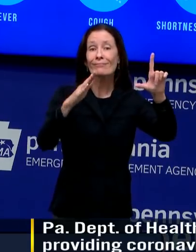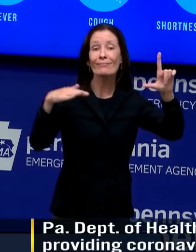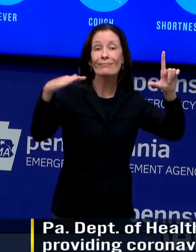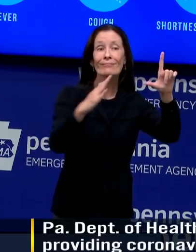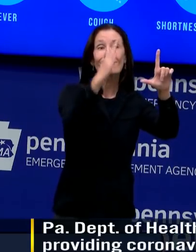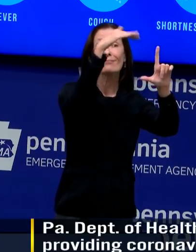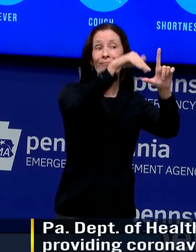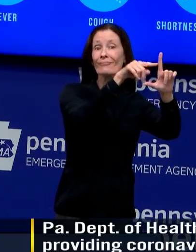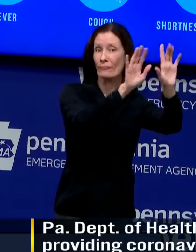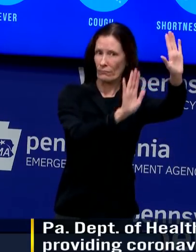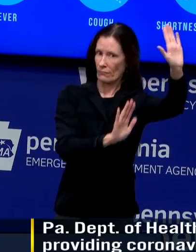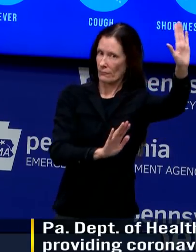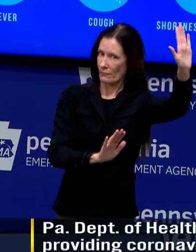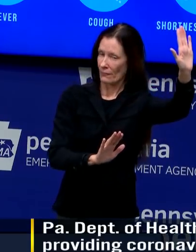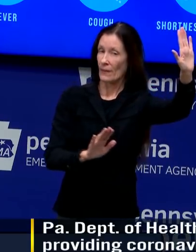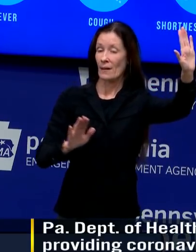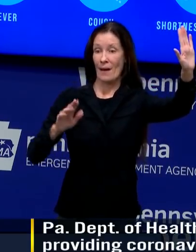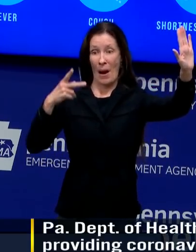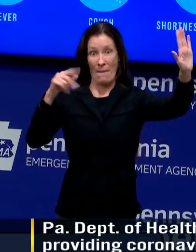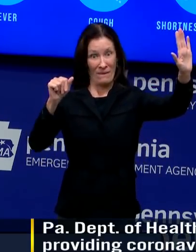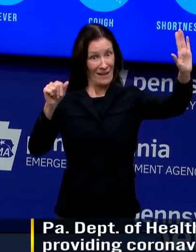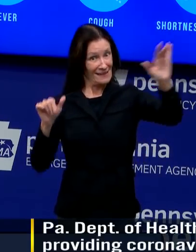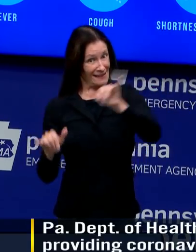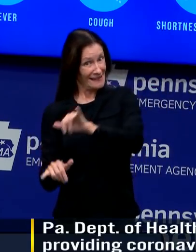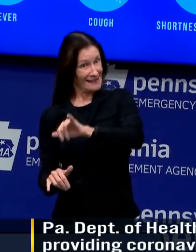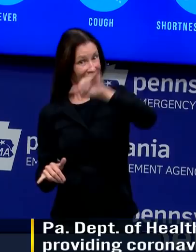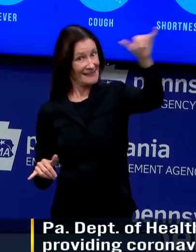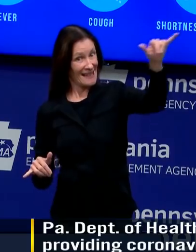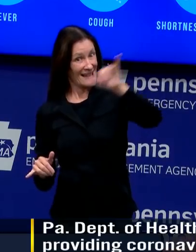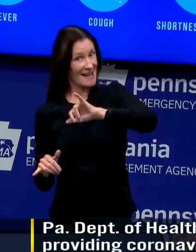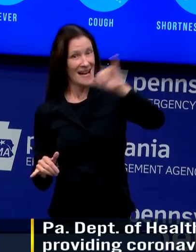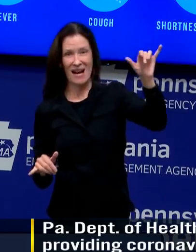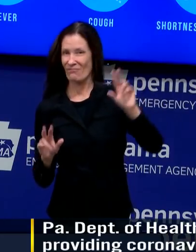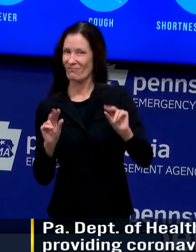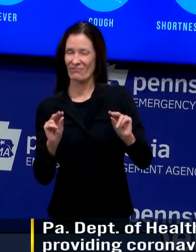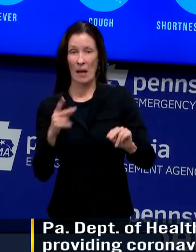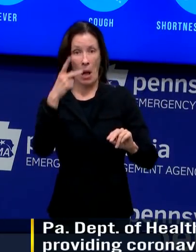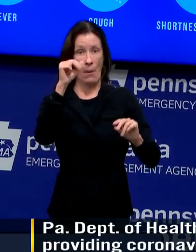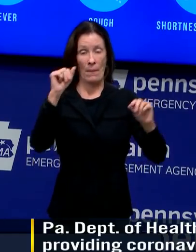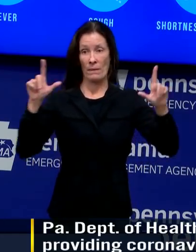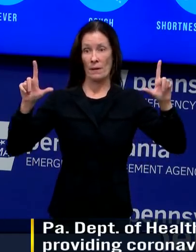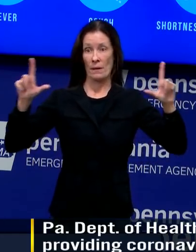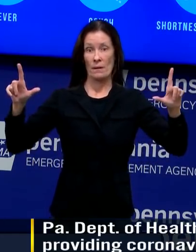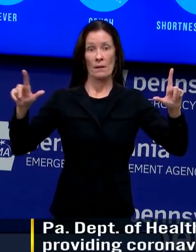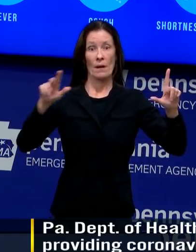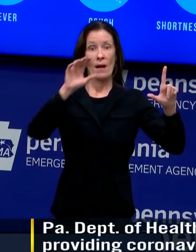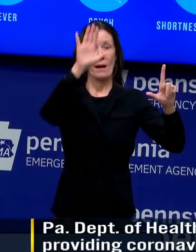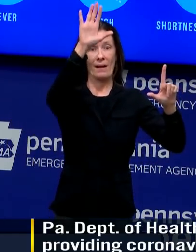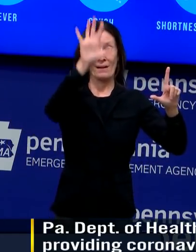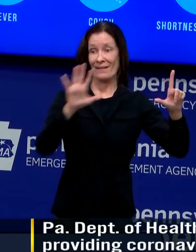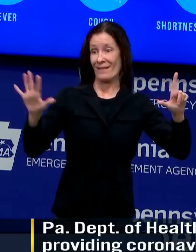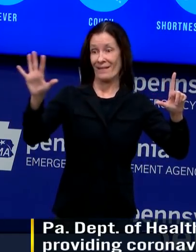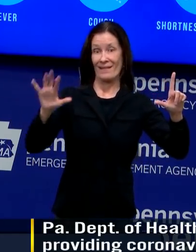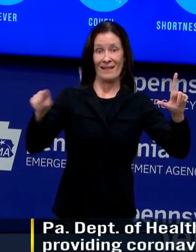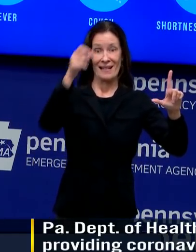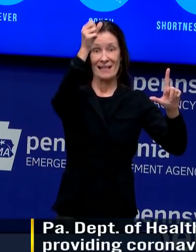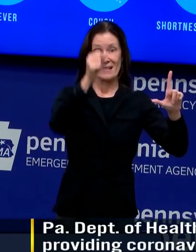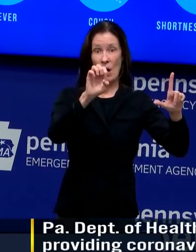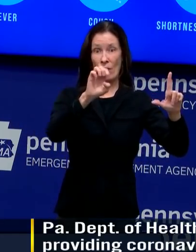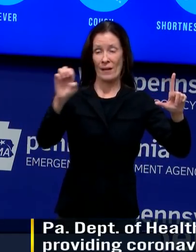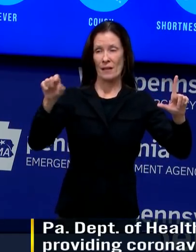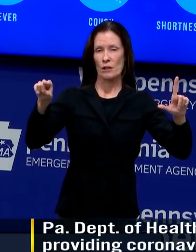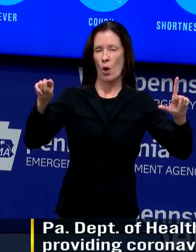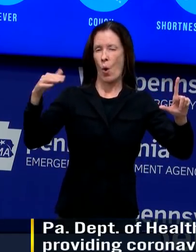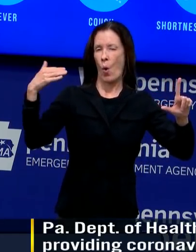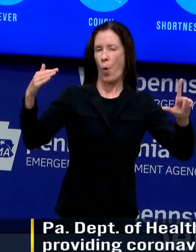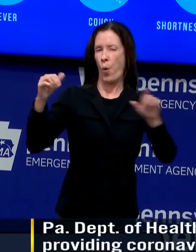are concentrated in the southeast and the northeast. And as you move farther west, the density of cases